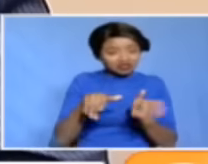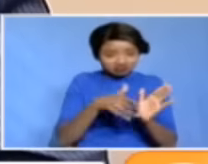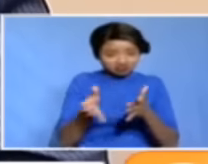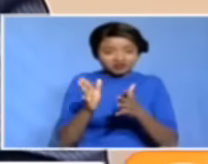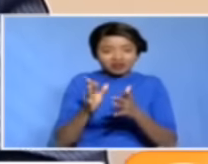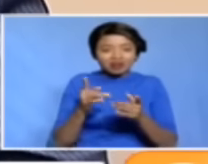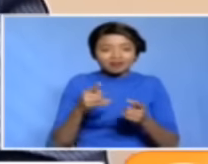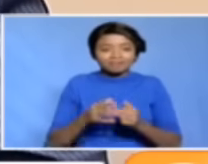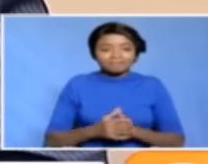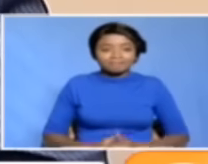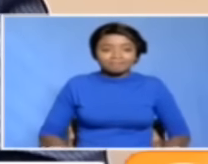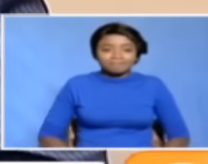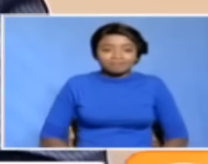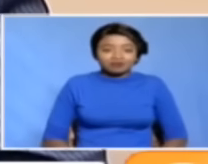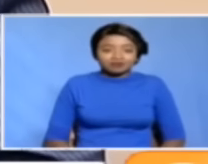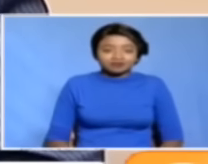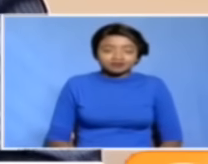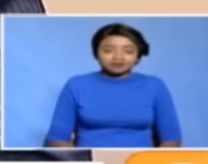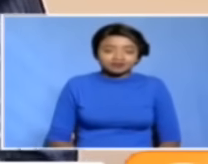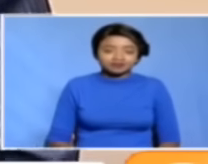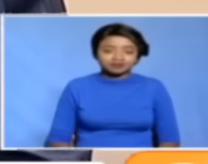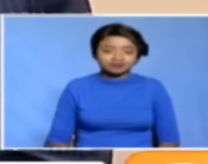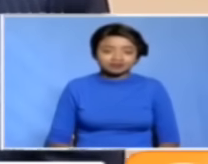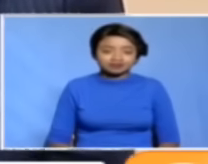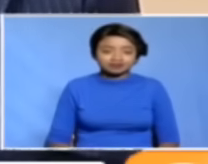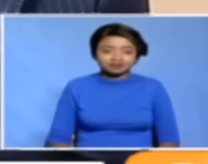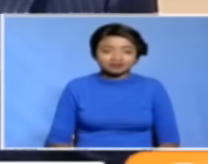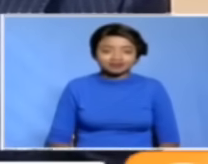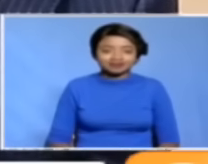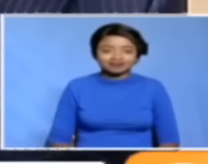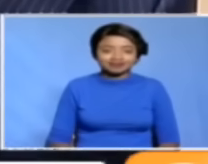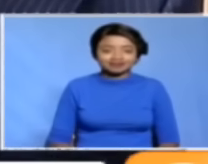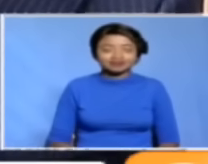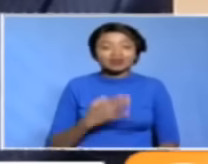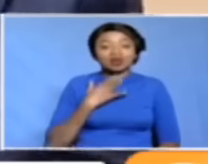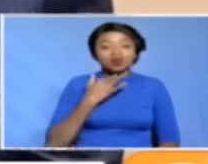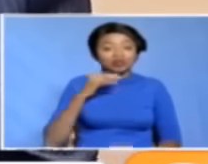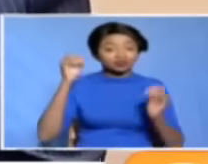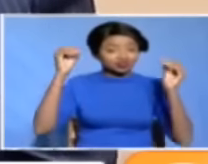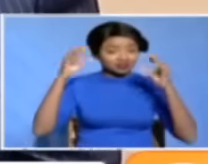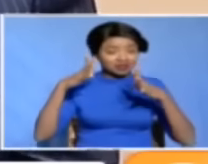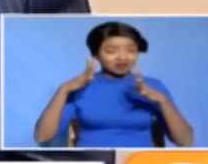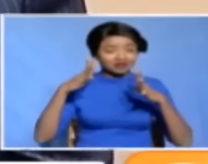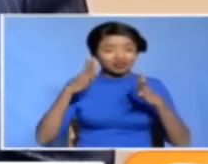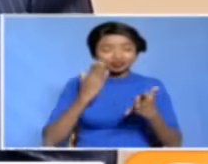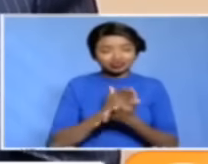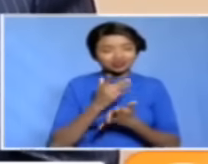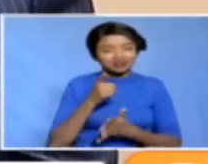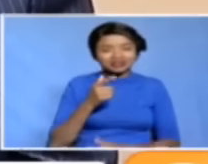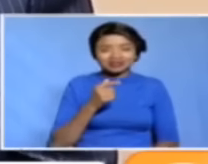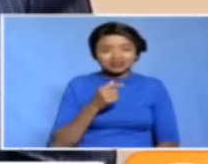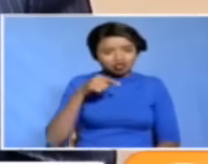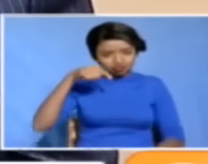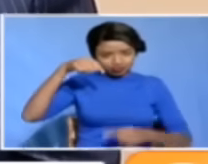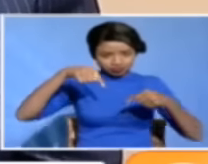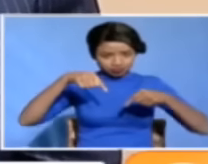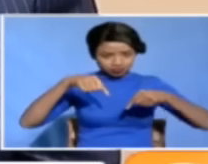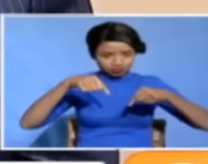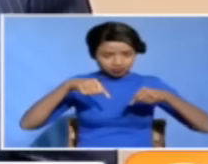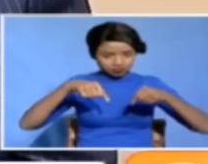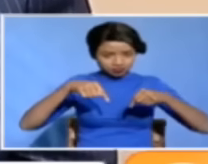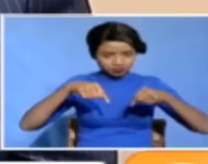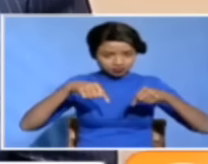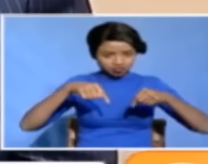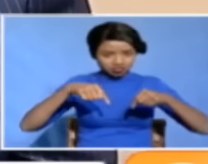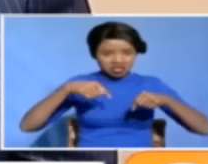asked me a question, I think I need to make it very, very clear that it's very unfortunate that today, as of today, we